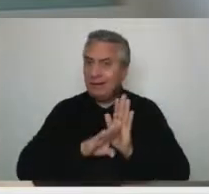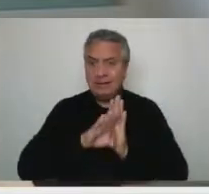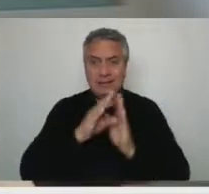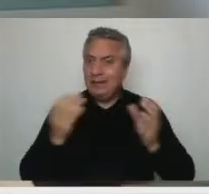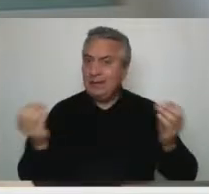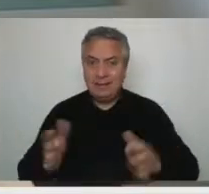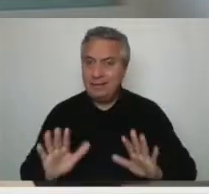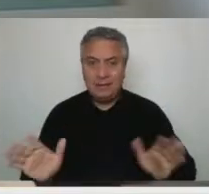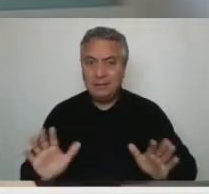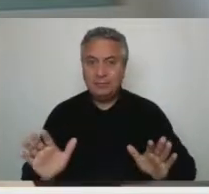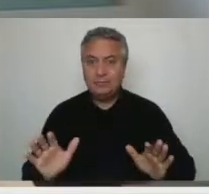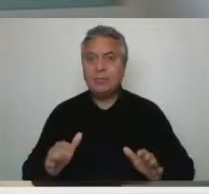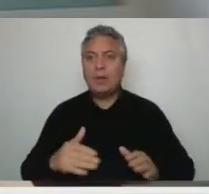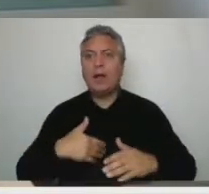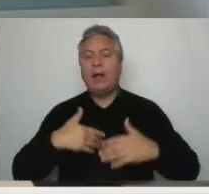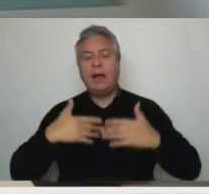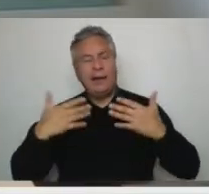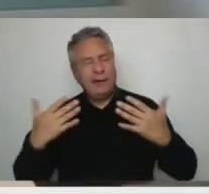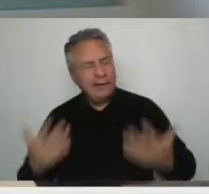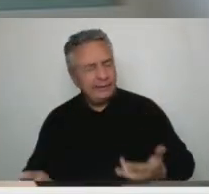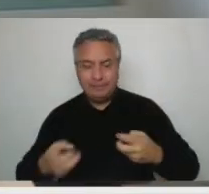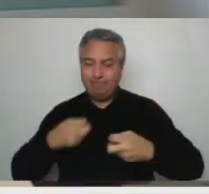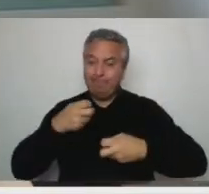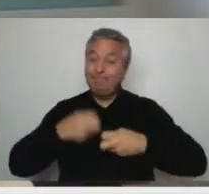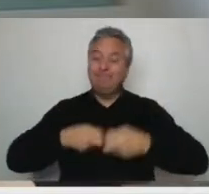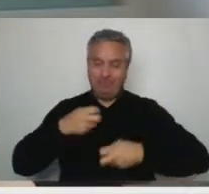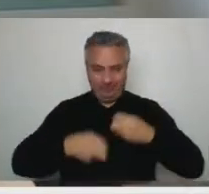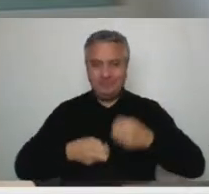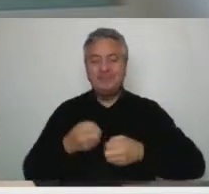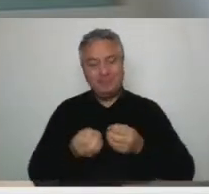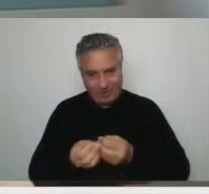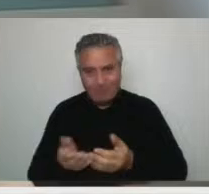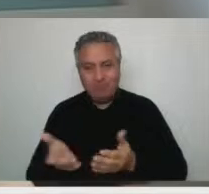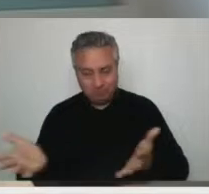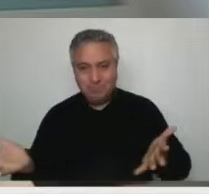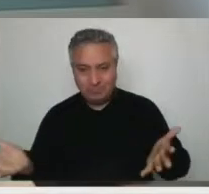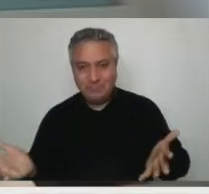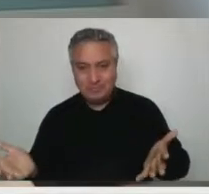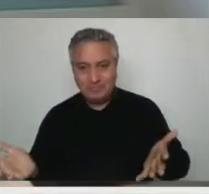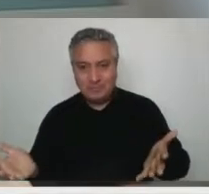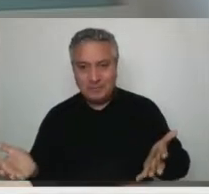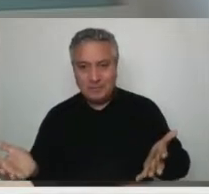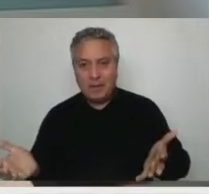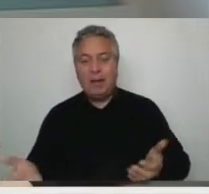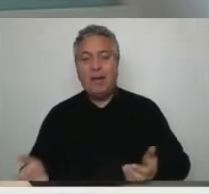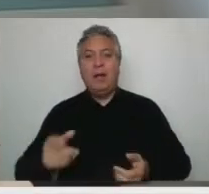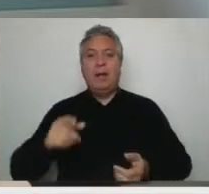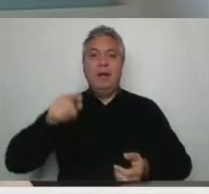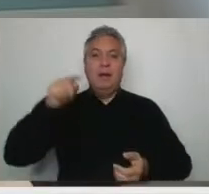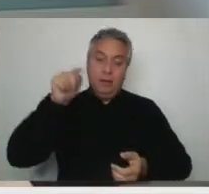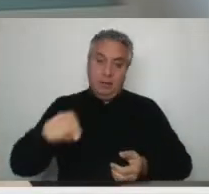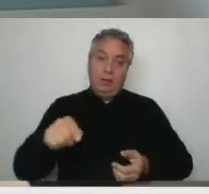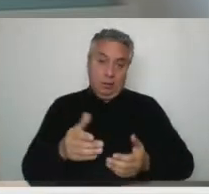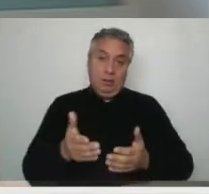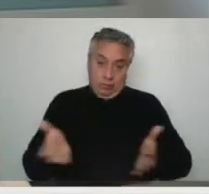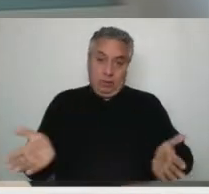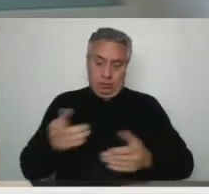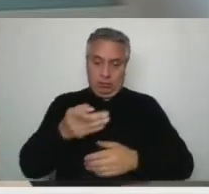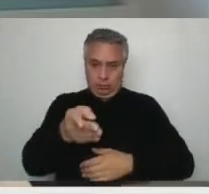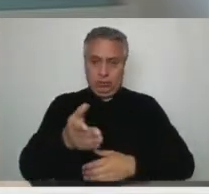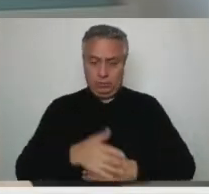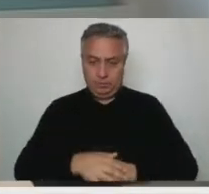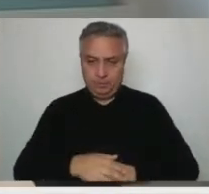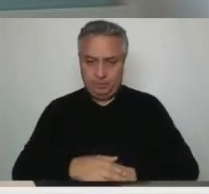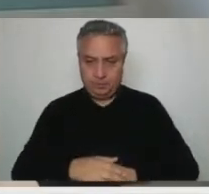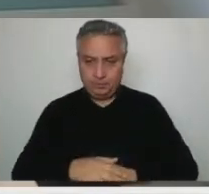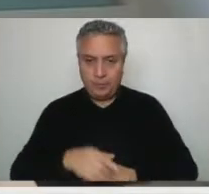that context, you might say, if your budget, if you're in Liverpool, in the city of